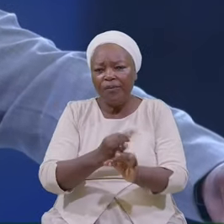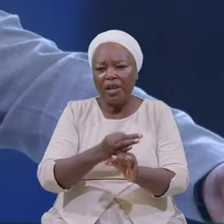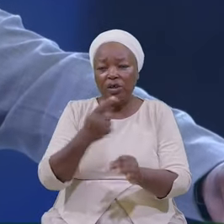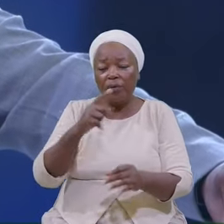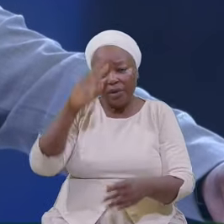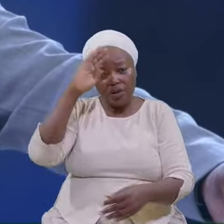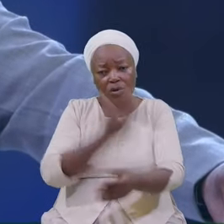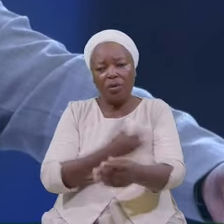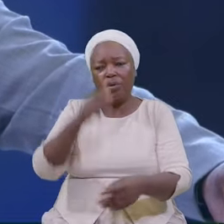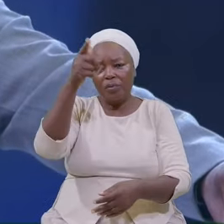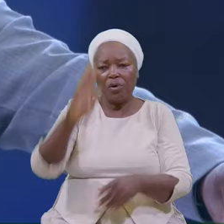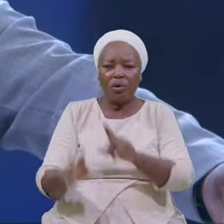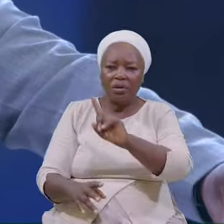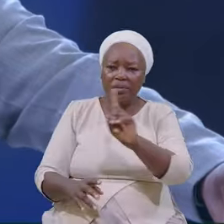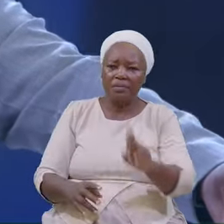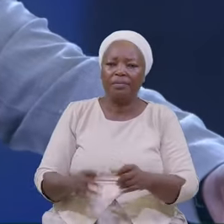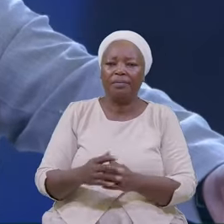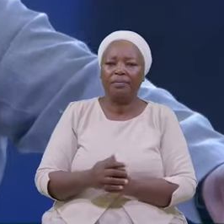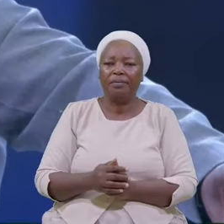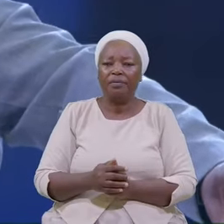What's the faith of the Son of God? Quelle est la foi du Fils de Dieu?